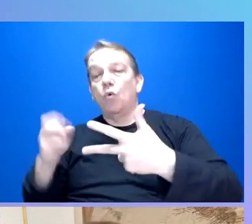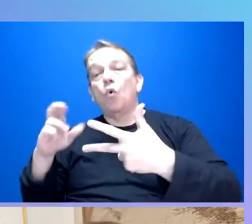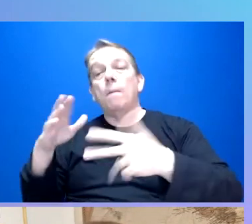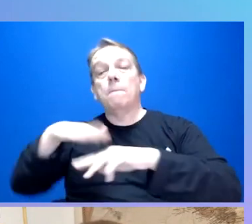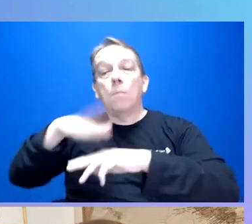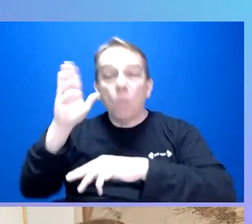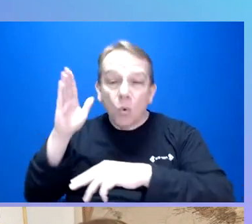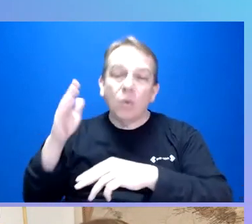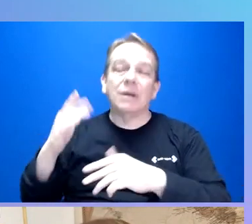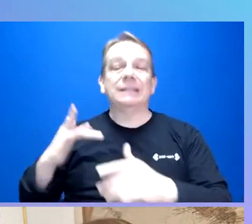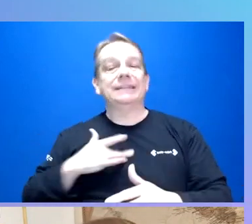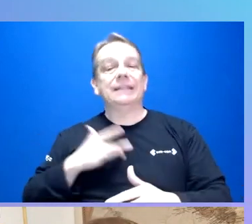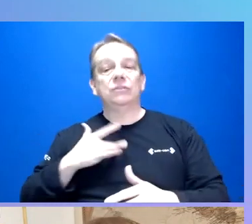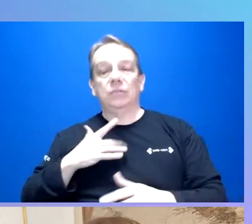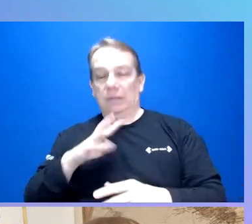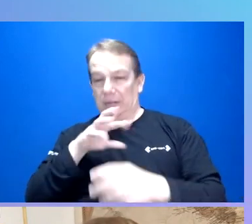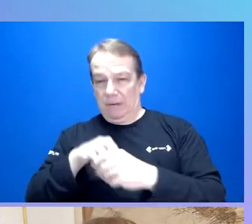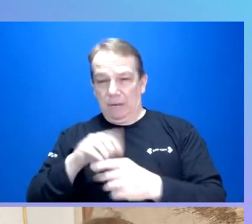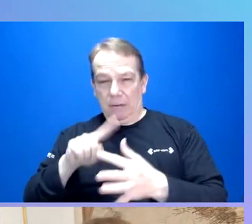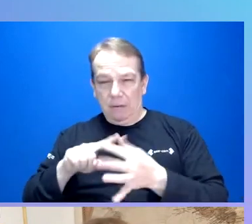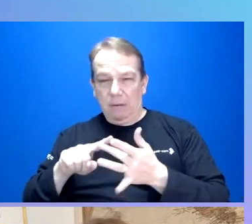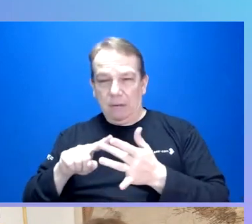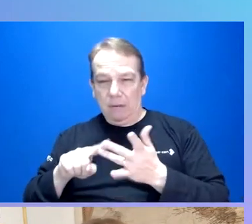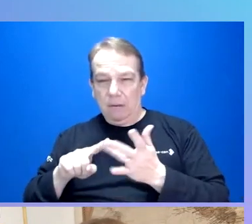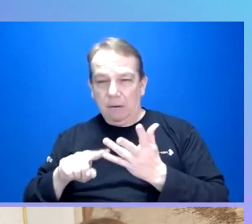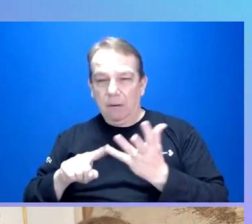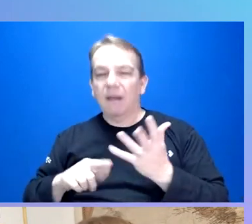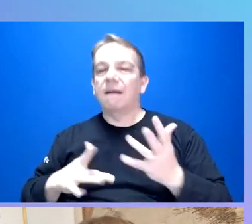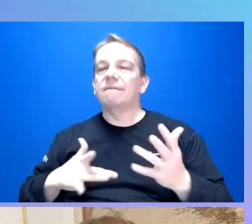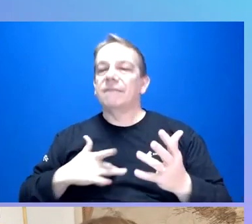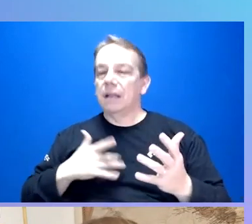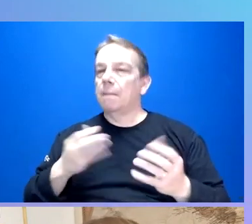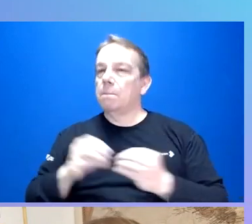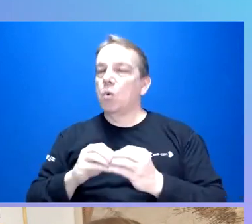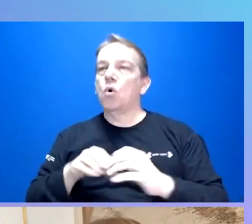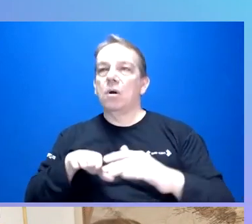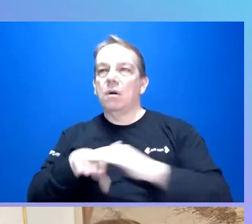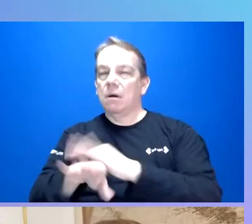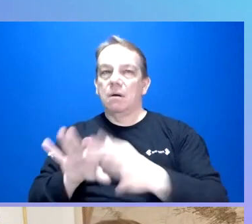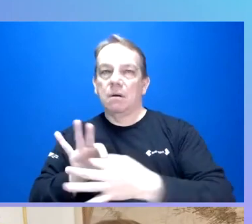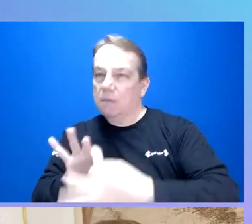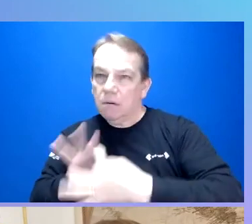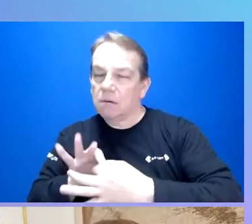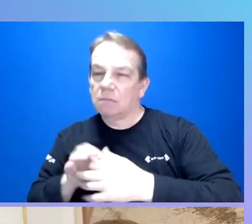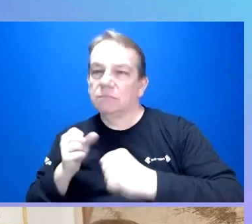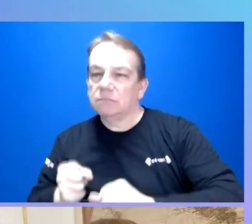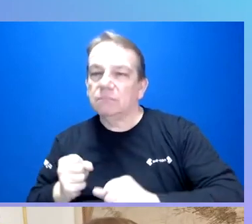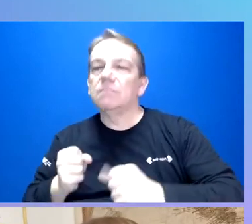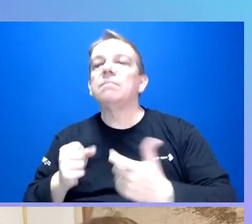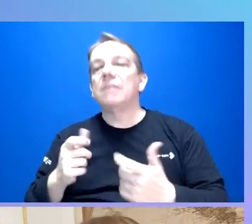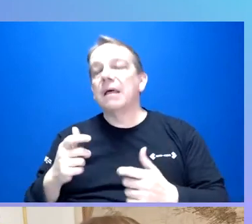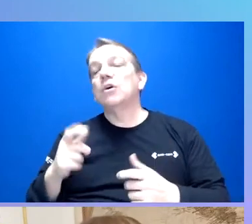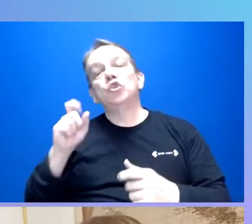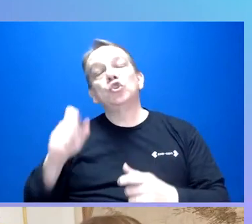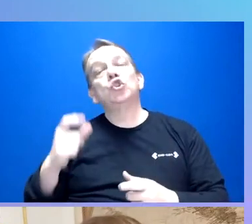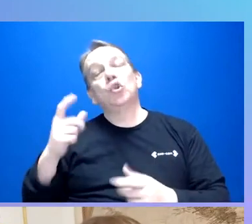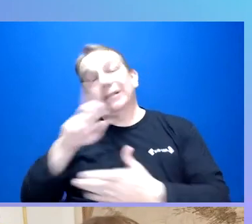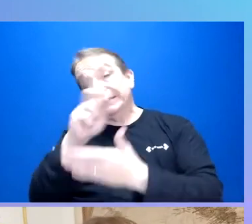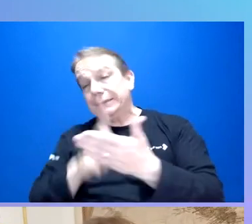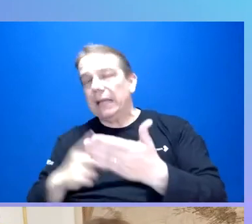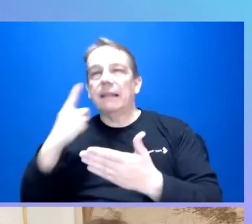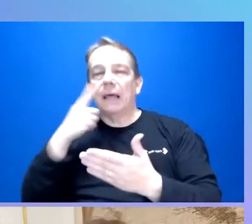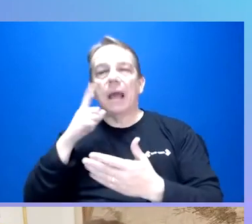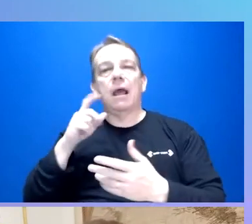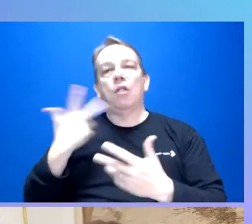sensory modalities increase access for our users. Designers can consider incorporating at least 3 when they're creating